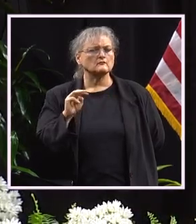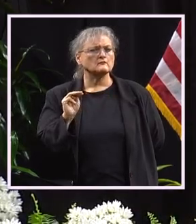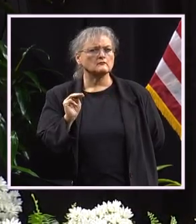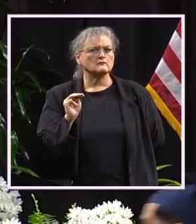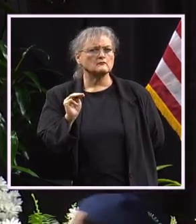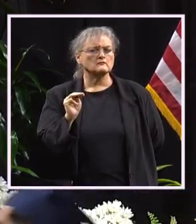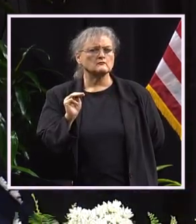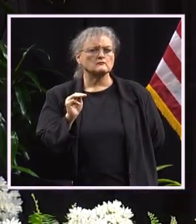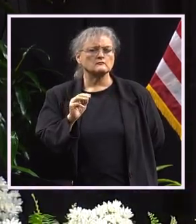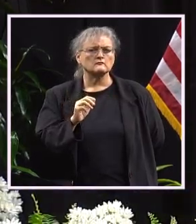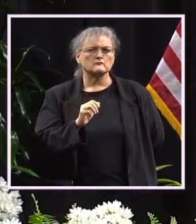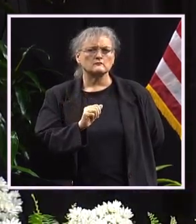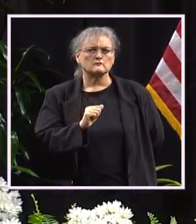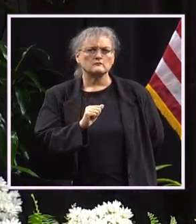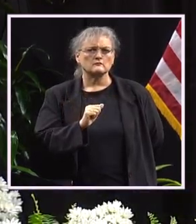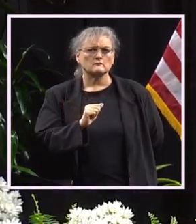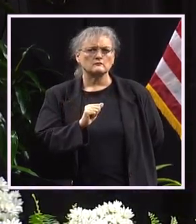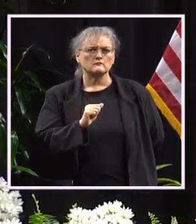Laude.